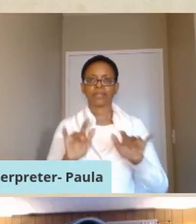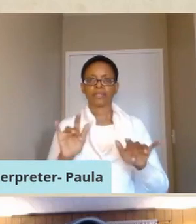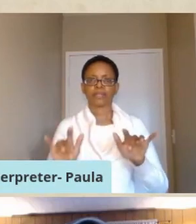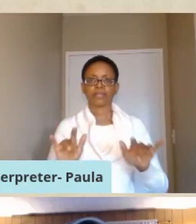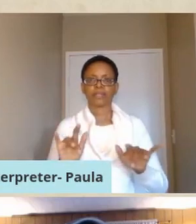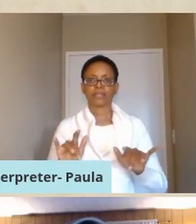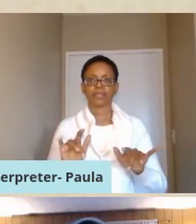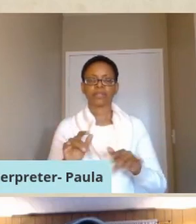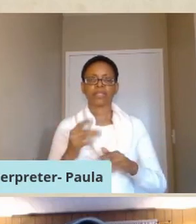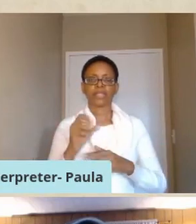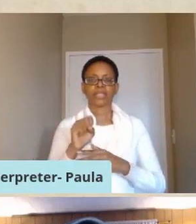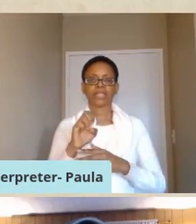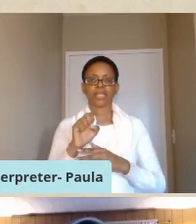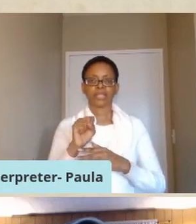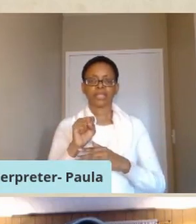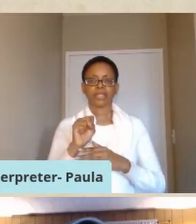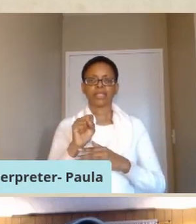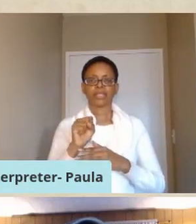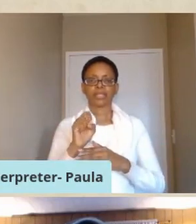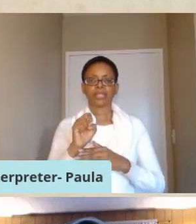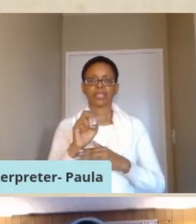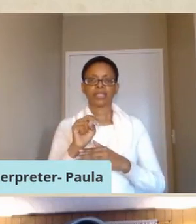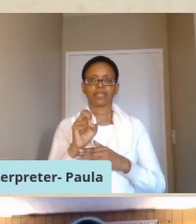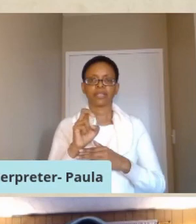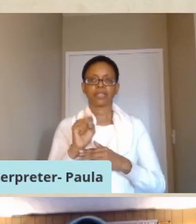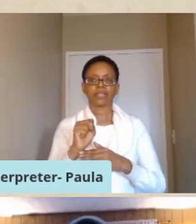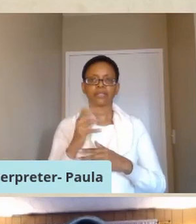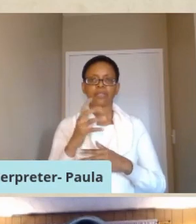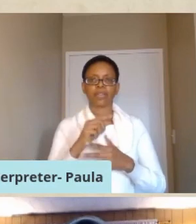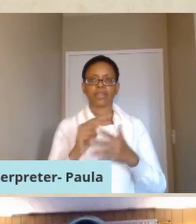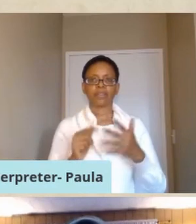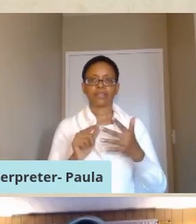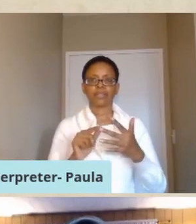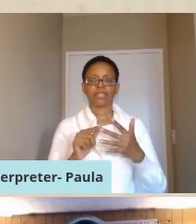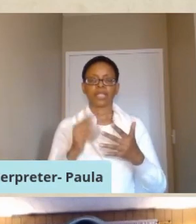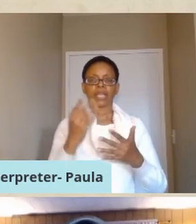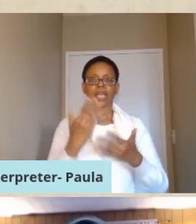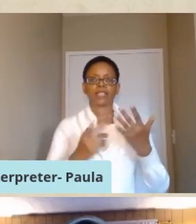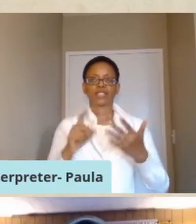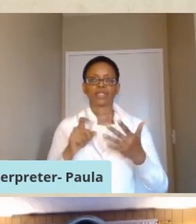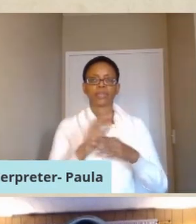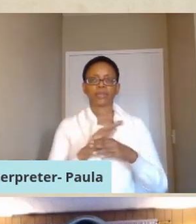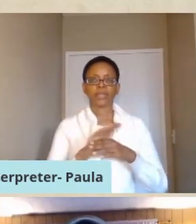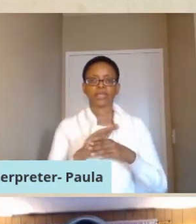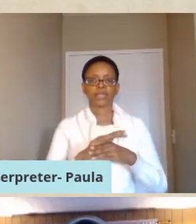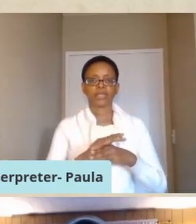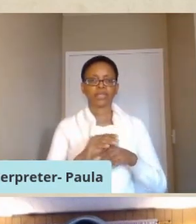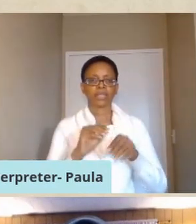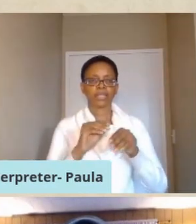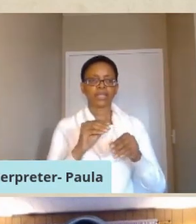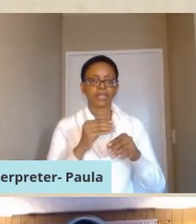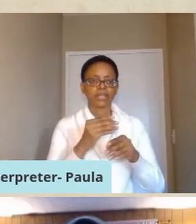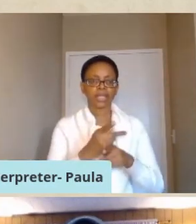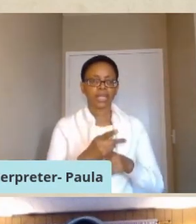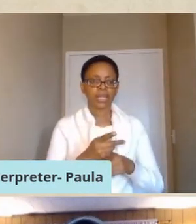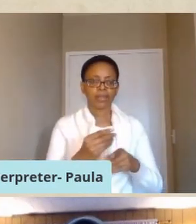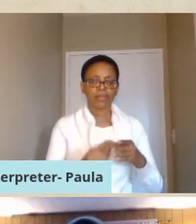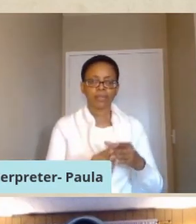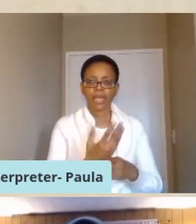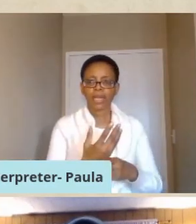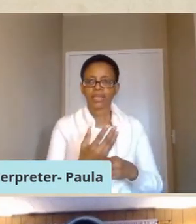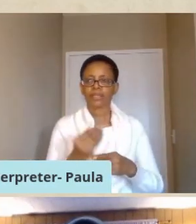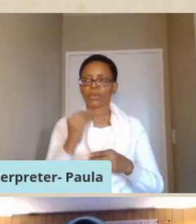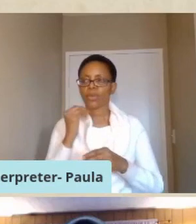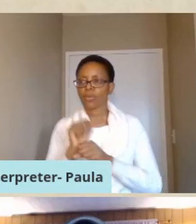One of 5 senses. Hands should be busy with prayer beads, doing gardening, doing homework, doing other volunteer work. So as much